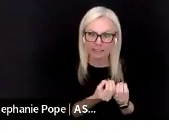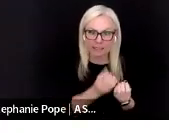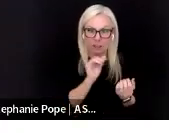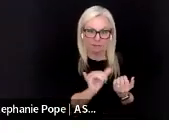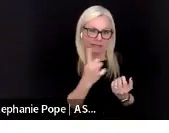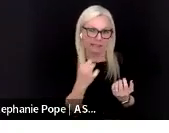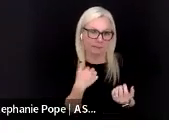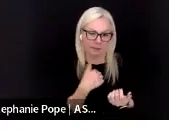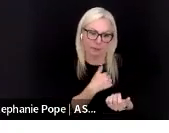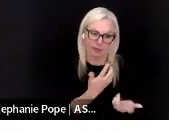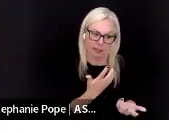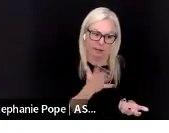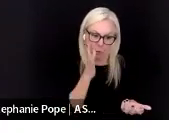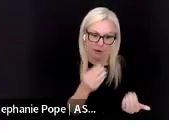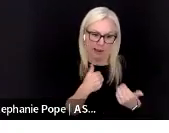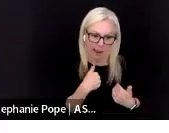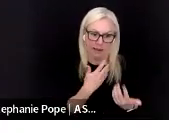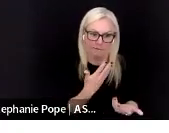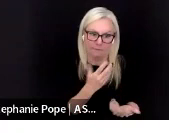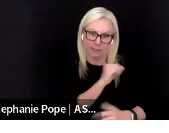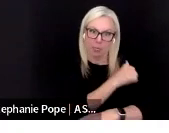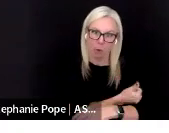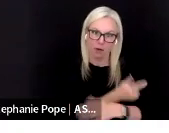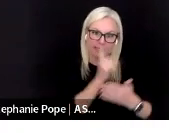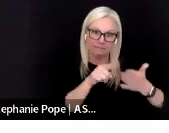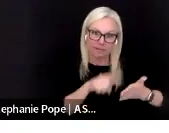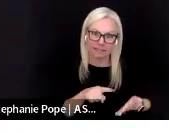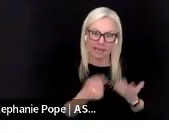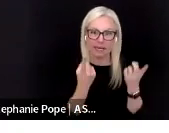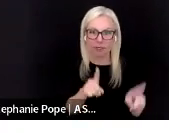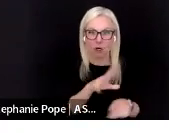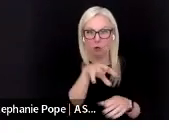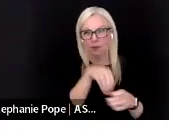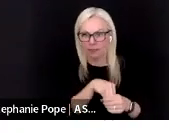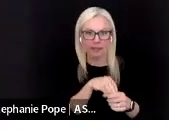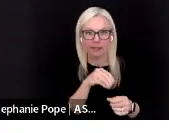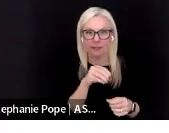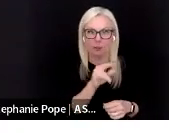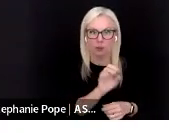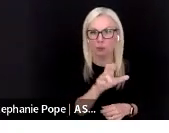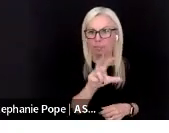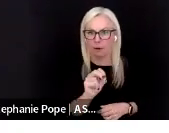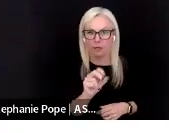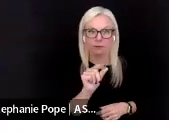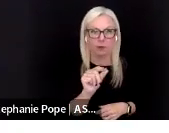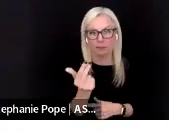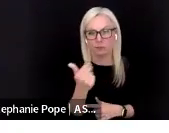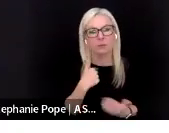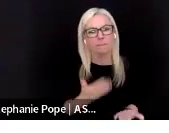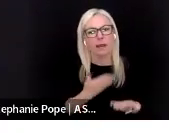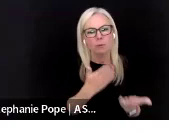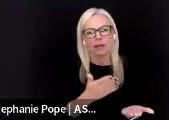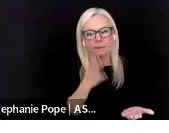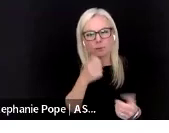something that we, you know, would have the authority to investigate if it occurred within since June 30th of 2013. So my recommendation would